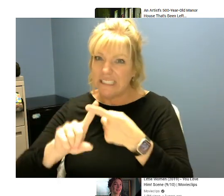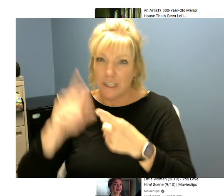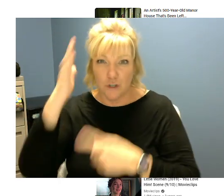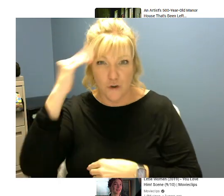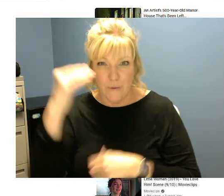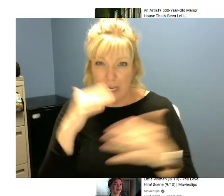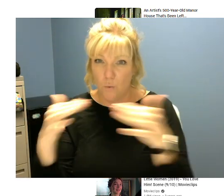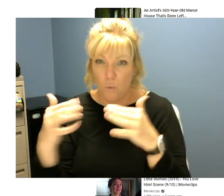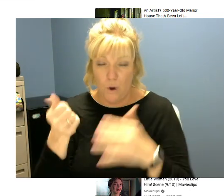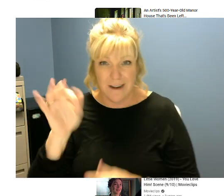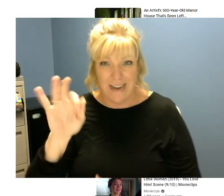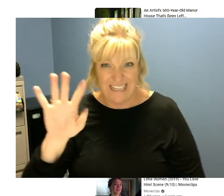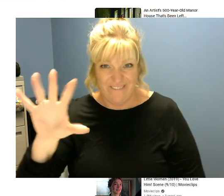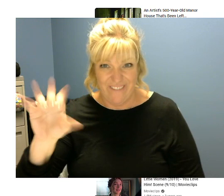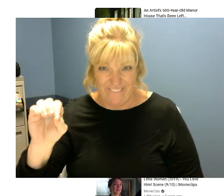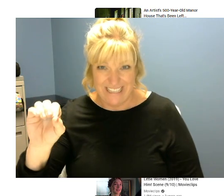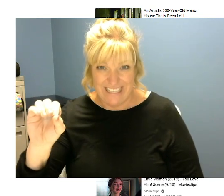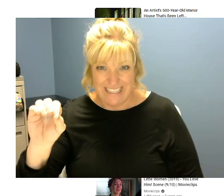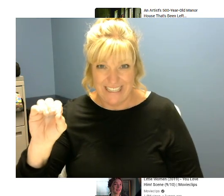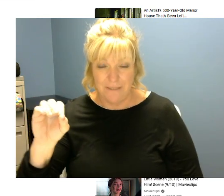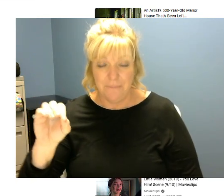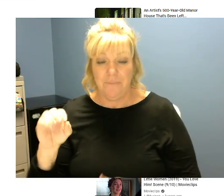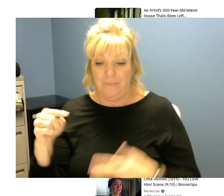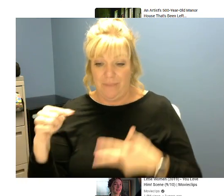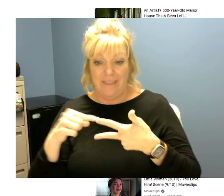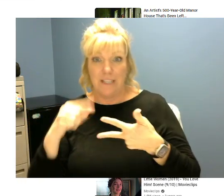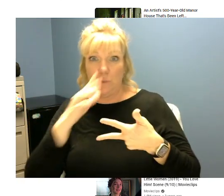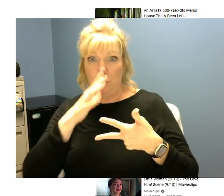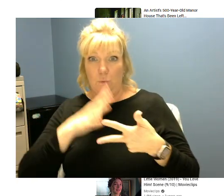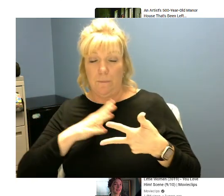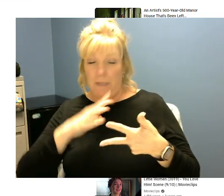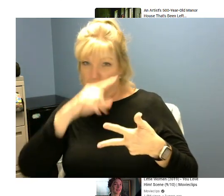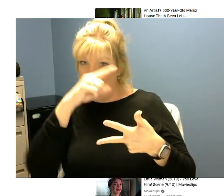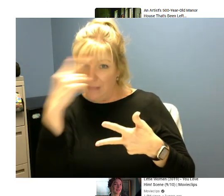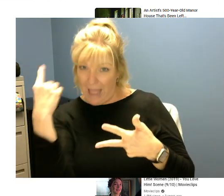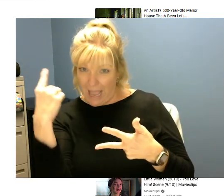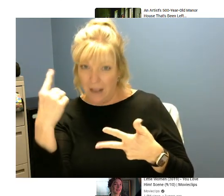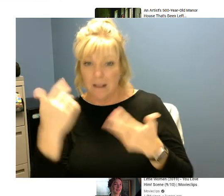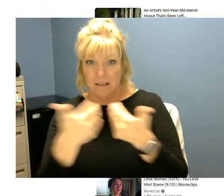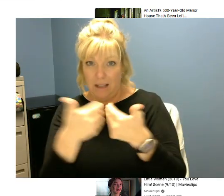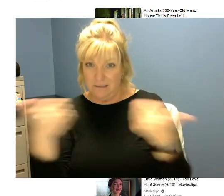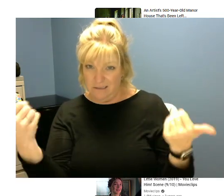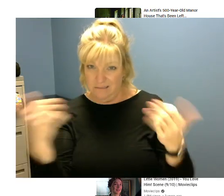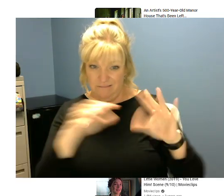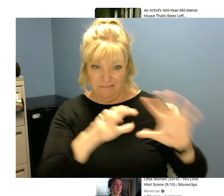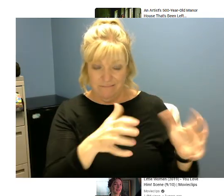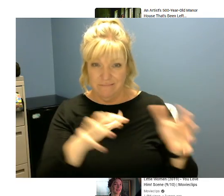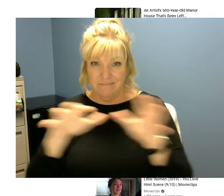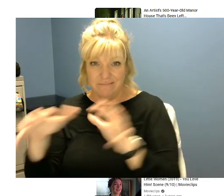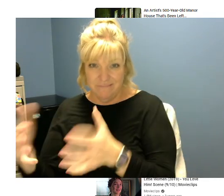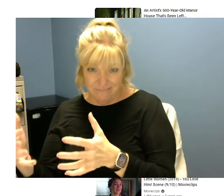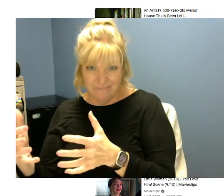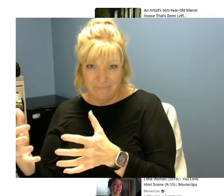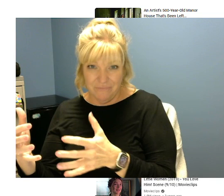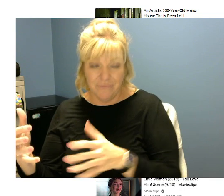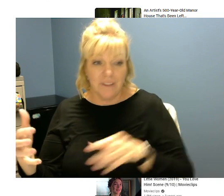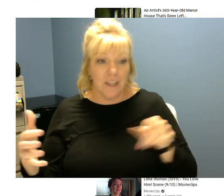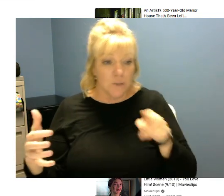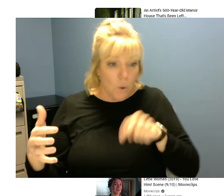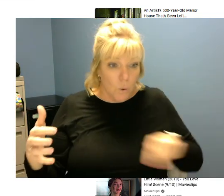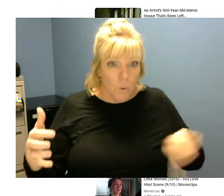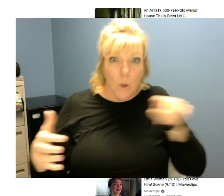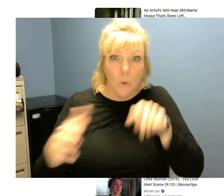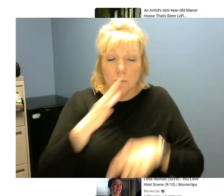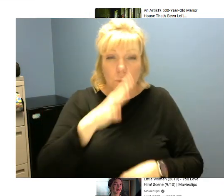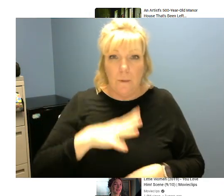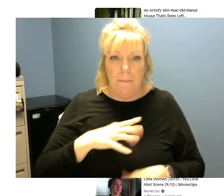serves separately from white nurses. And white nurses were already paid a third of what men were paid when they were nurses. And now Susie King Taylor is